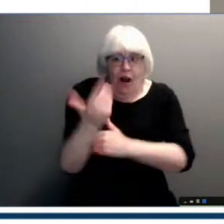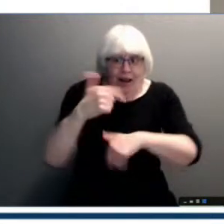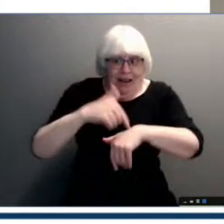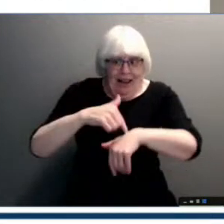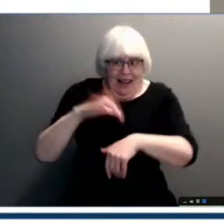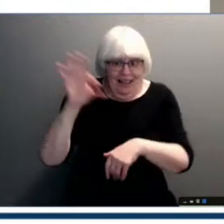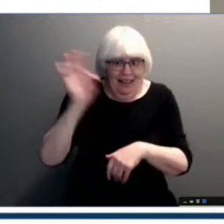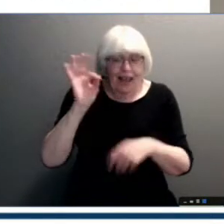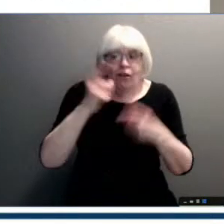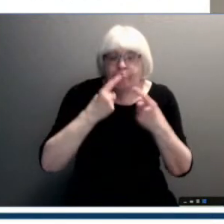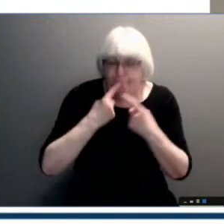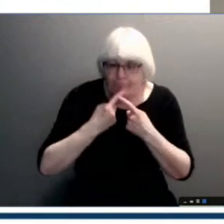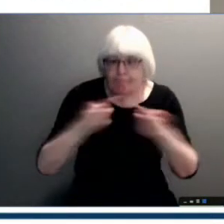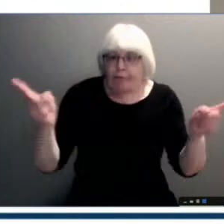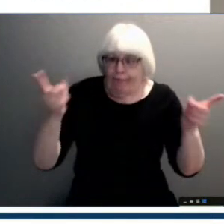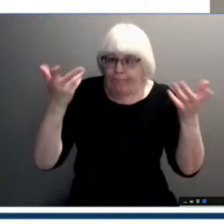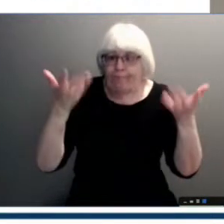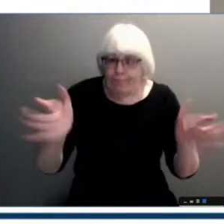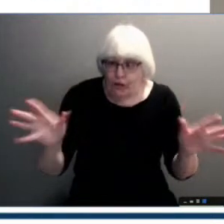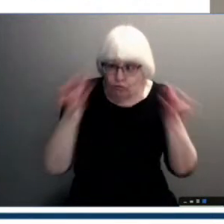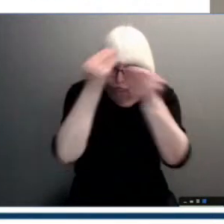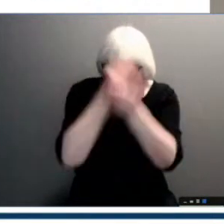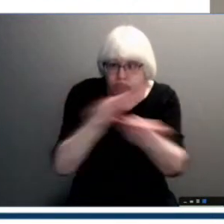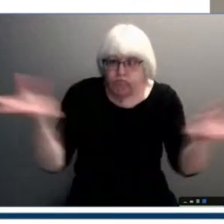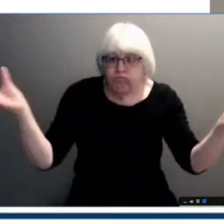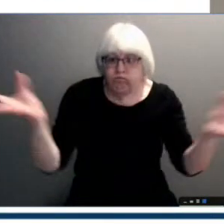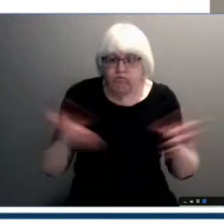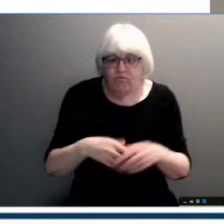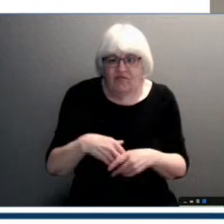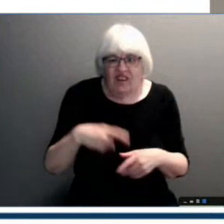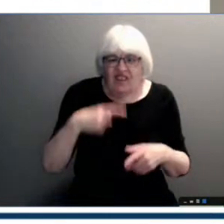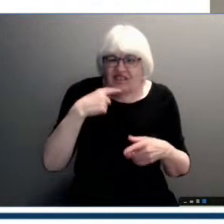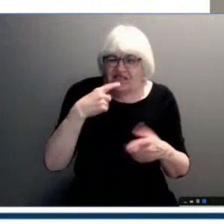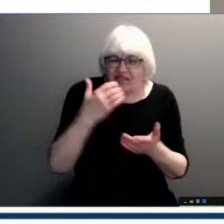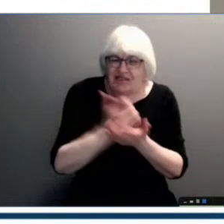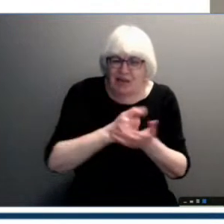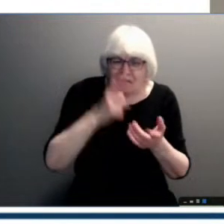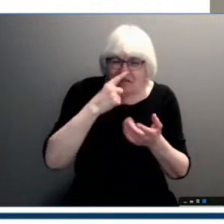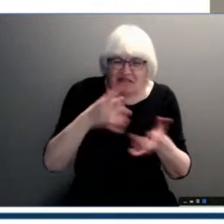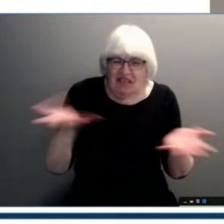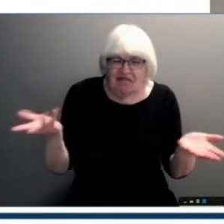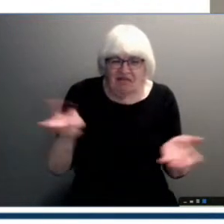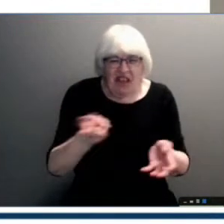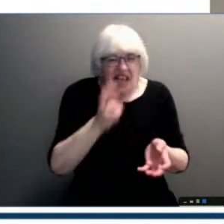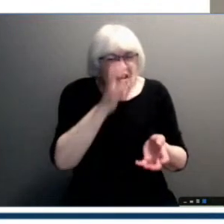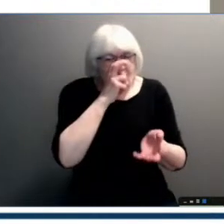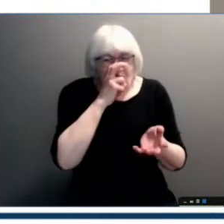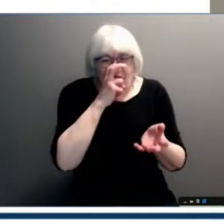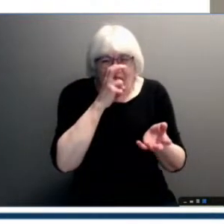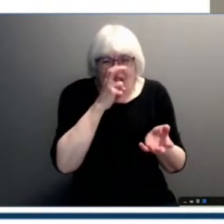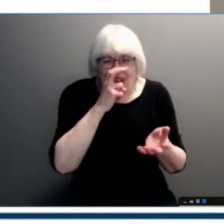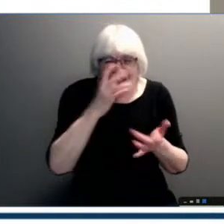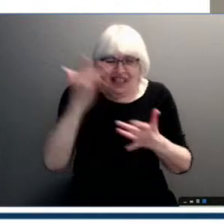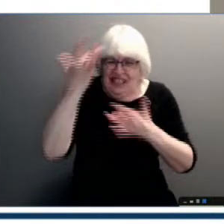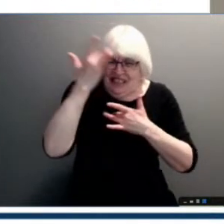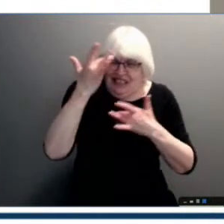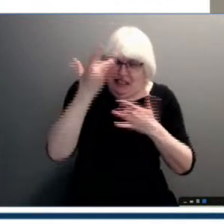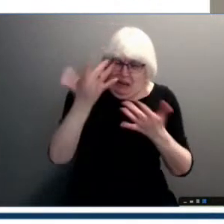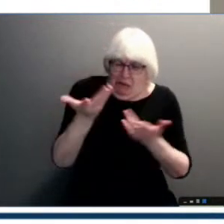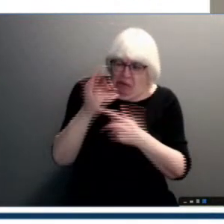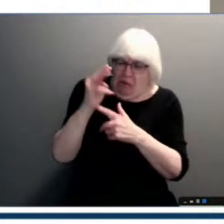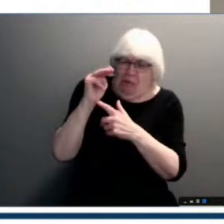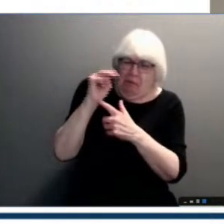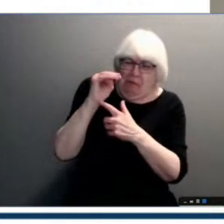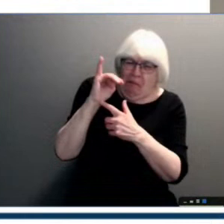hard to understand why we need restrictions if we're seeing mostly relatively mild illness. But to be clear, mild illness just means we